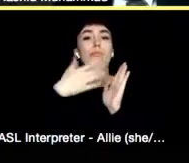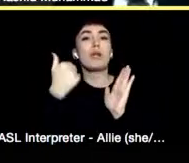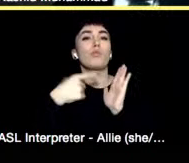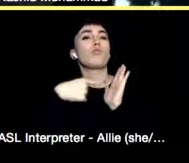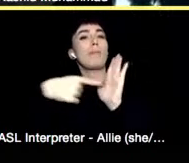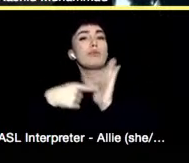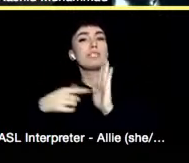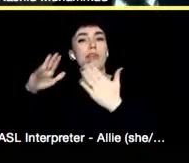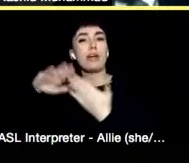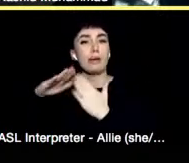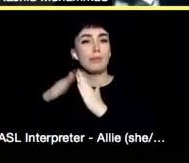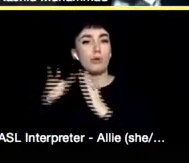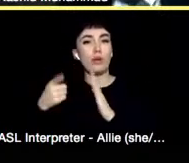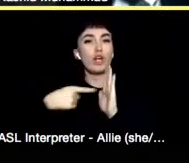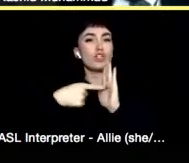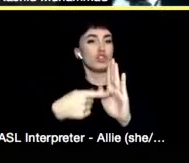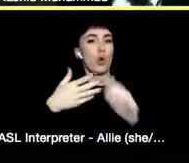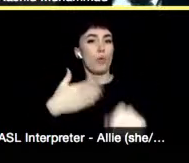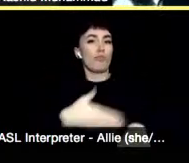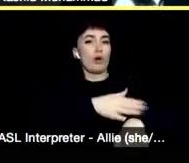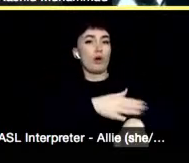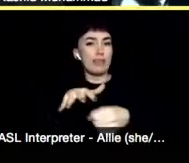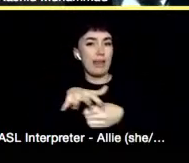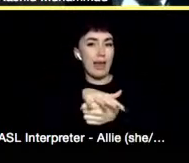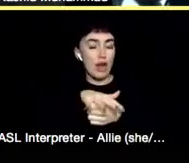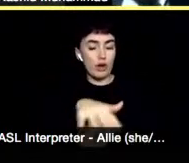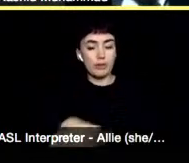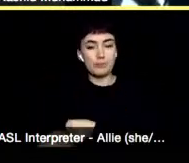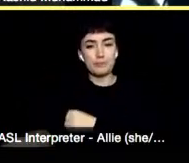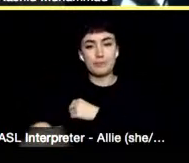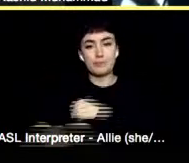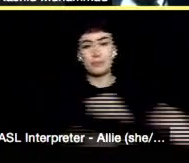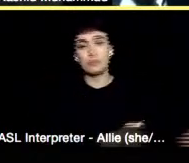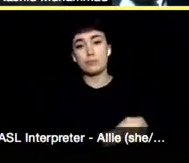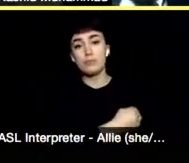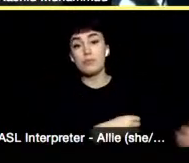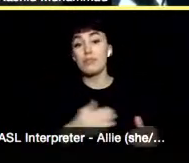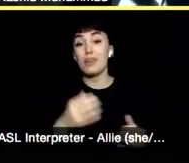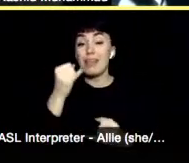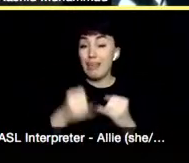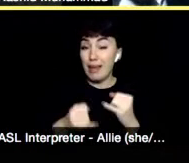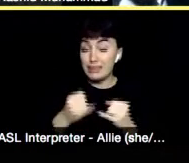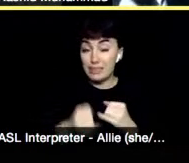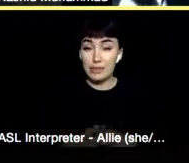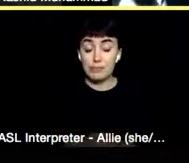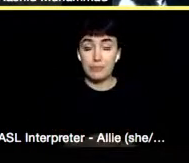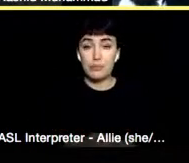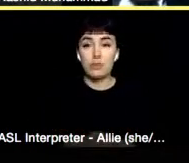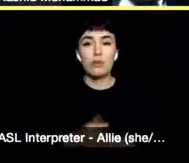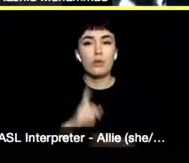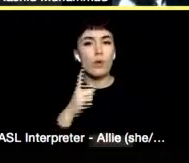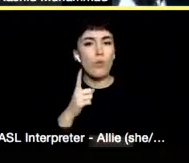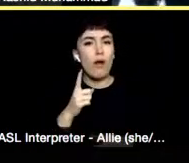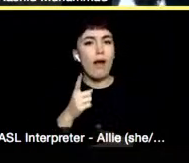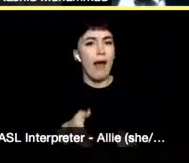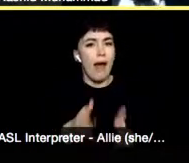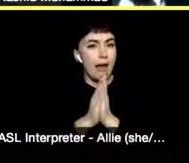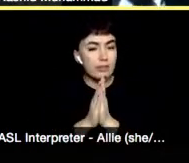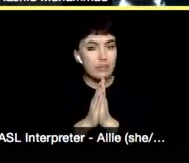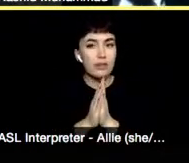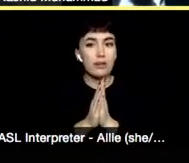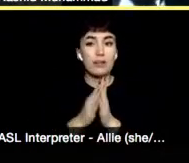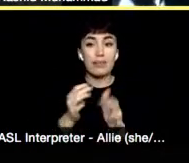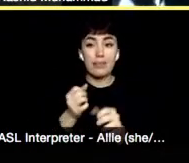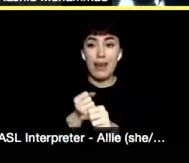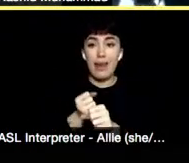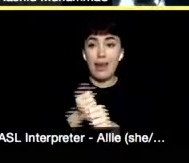show great progress in this area. And then lastly, in this area, we were asking that an annual